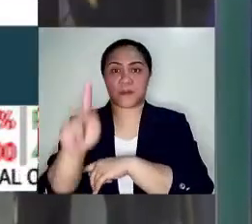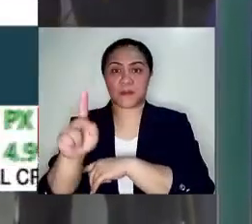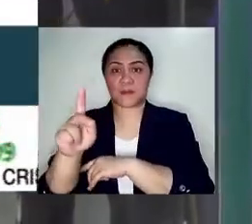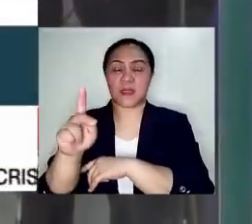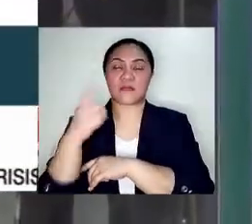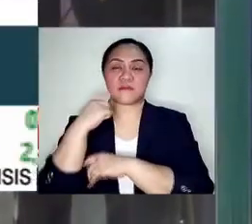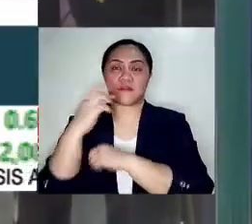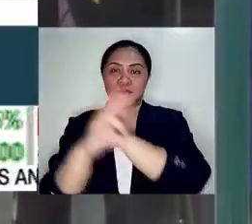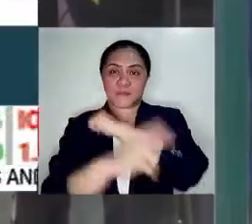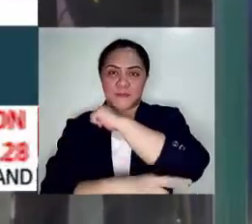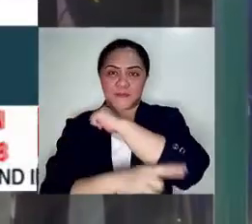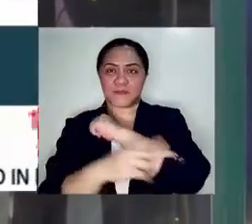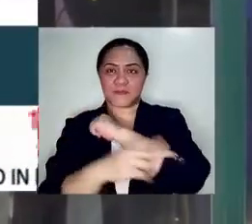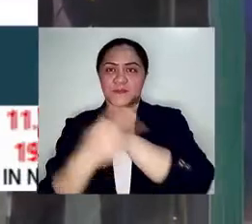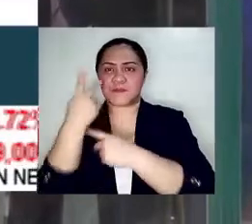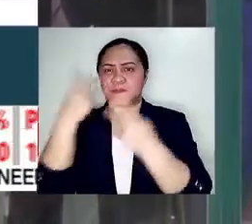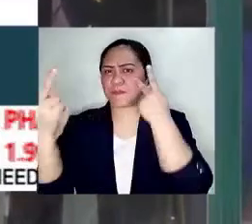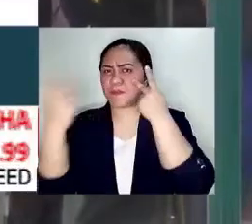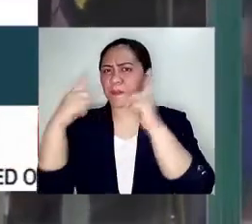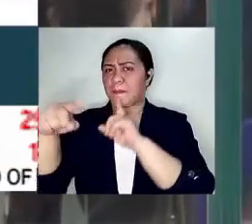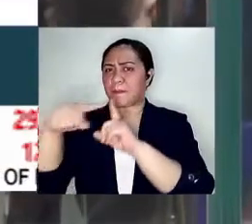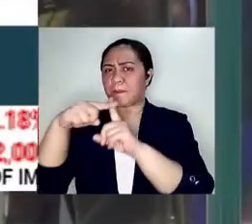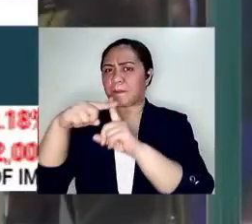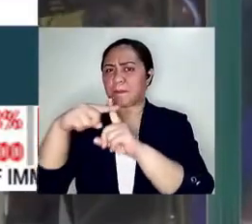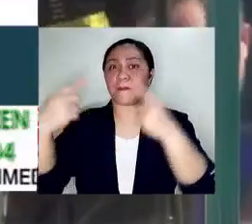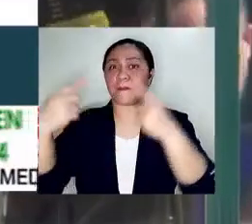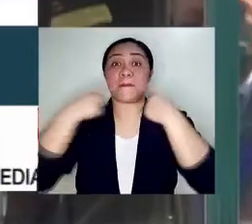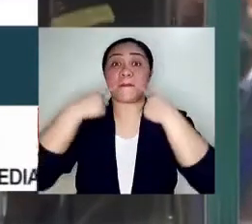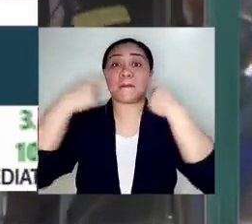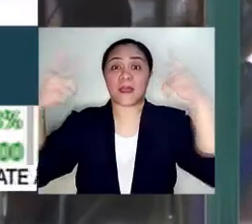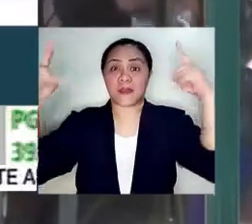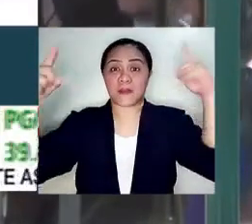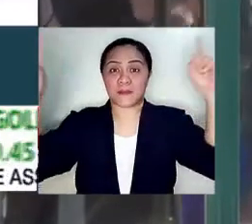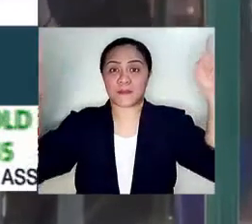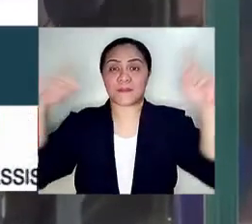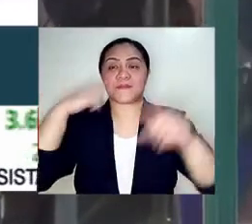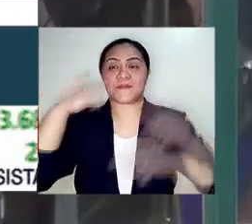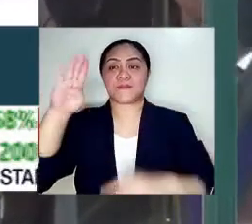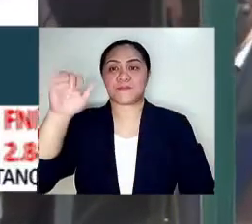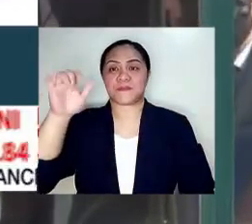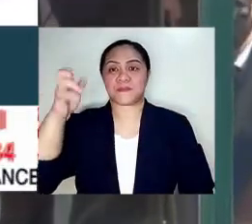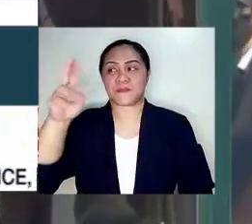the victory or the election of Biden,